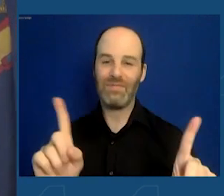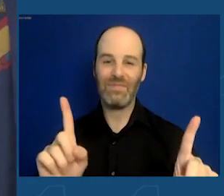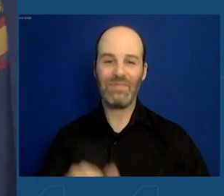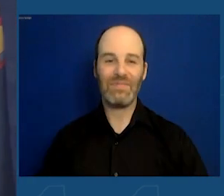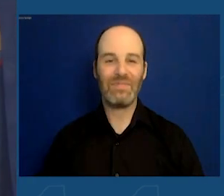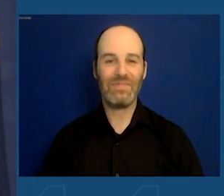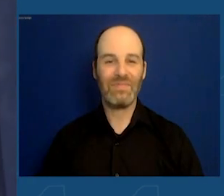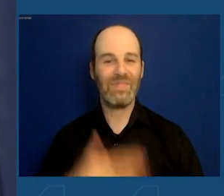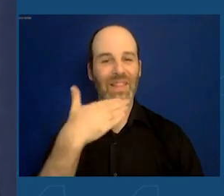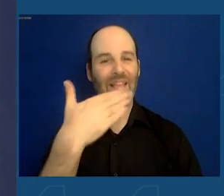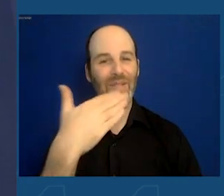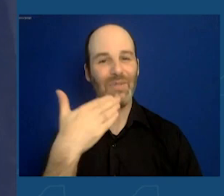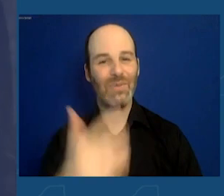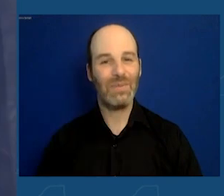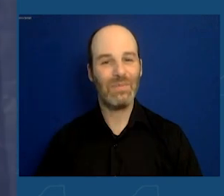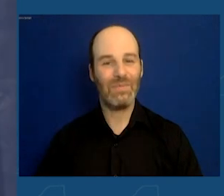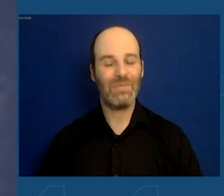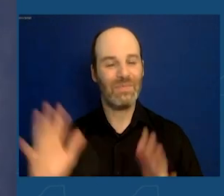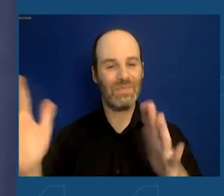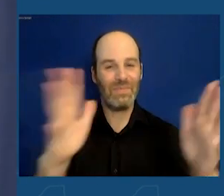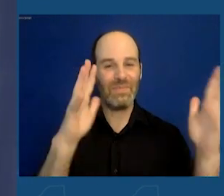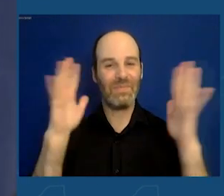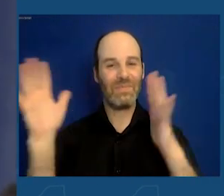Thank you.